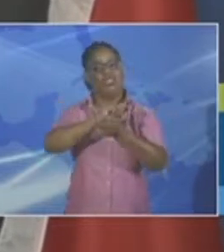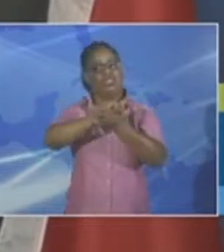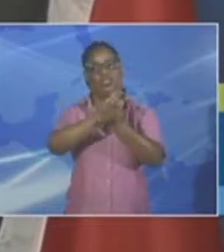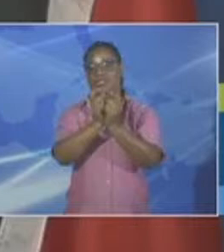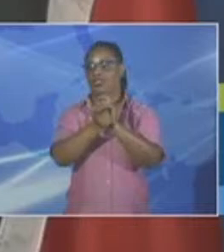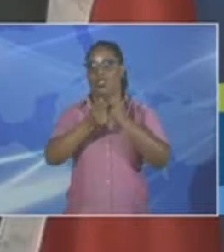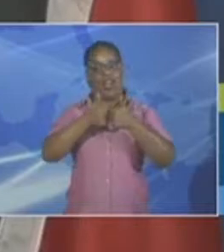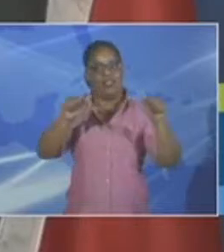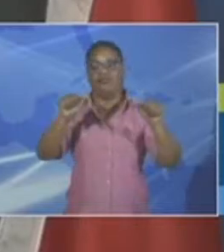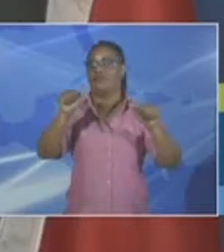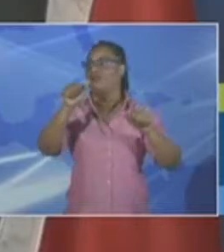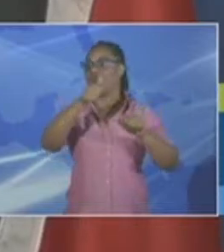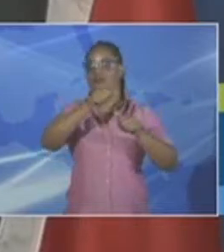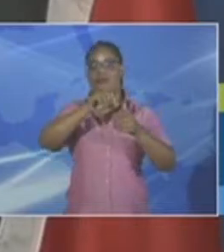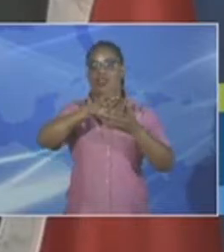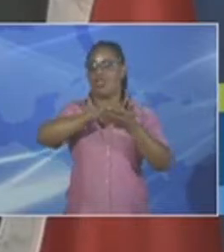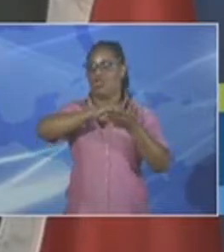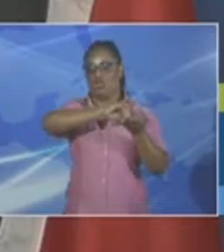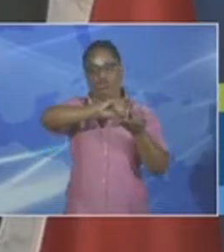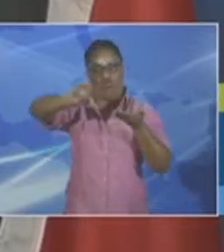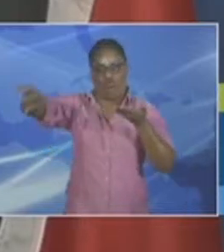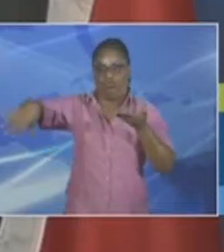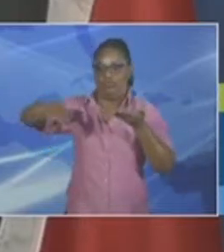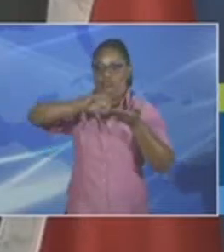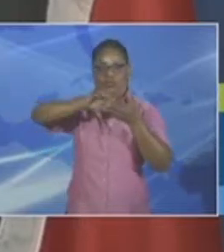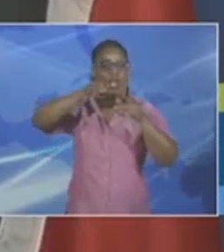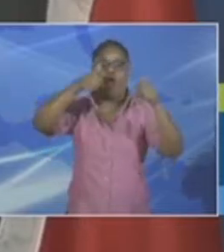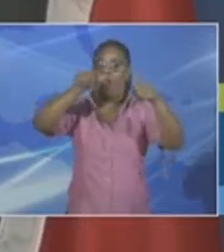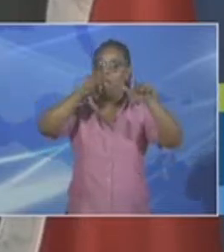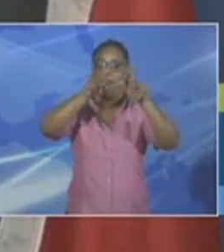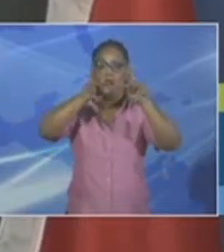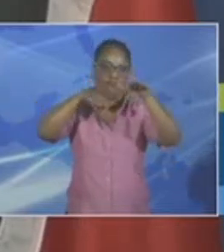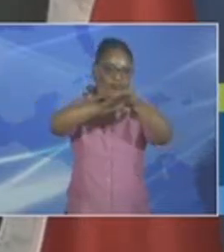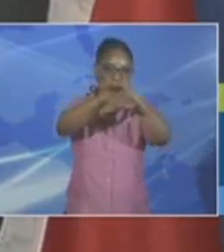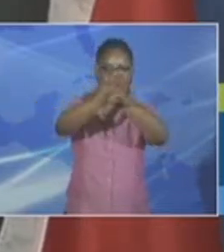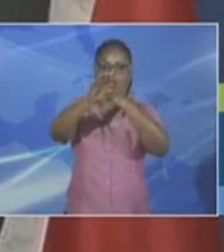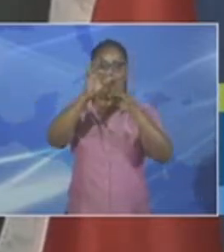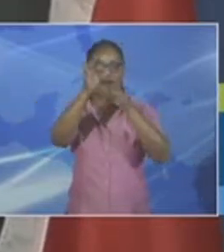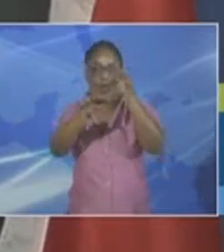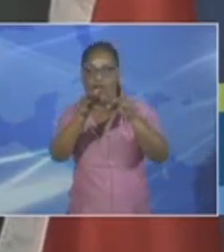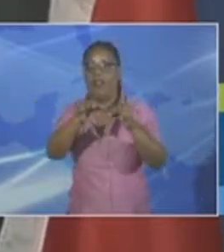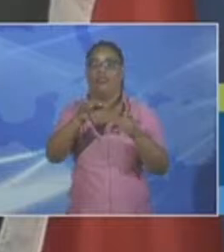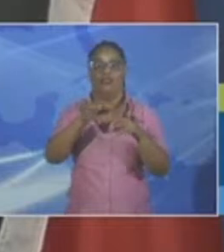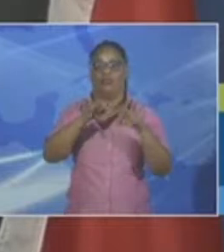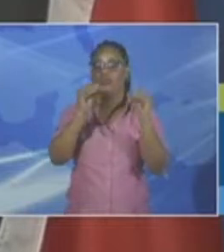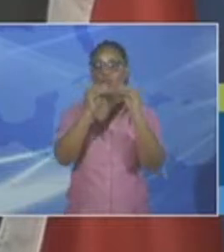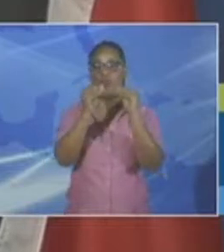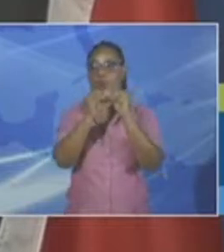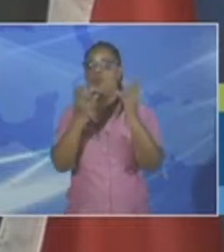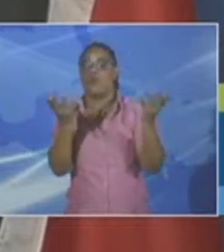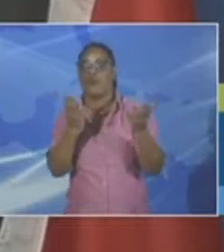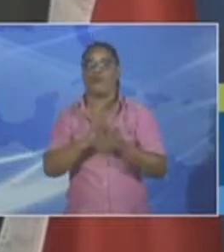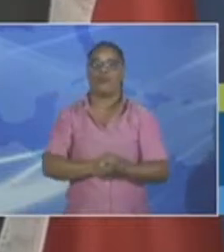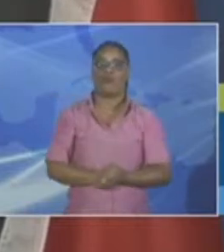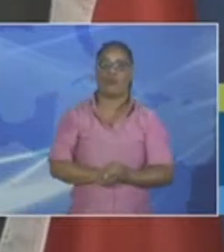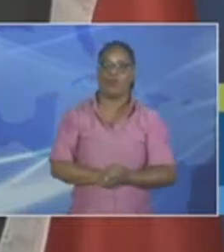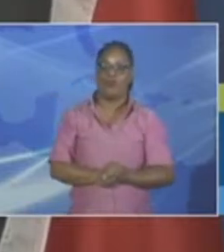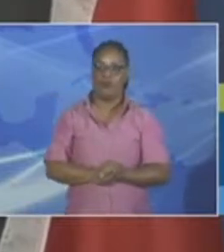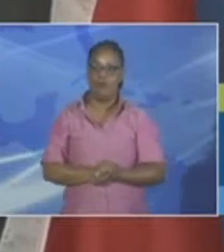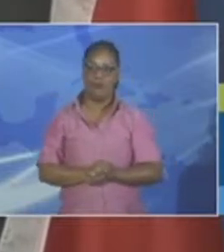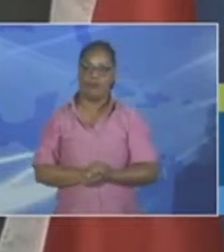give, and that's from the 4th of April, from the 4th of April. So what is in place now stays in place until that